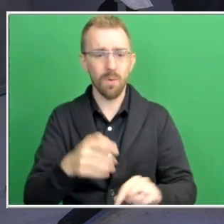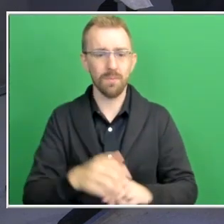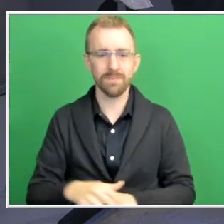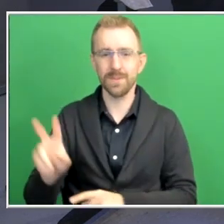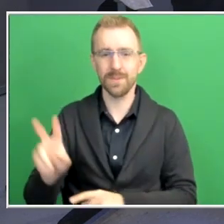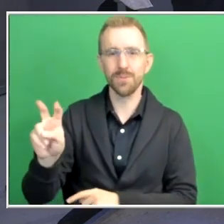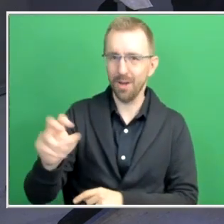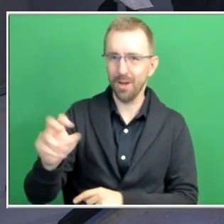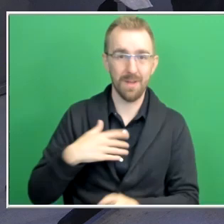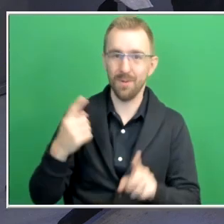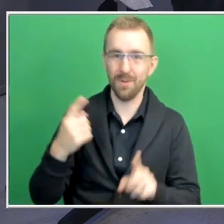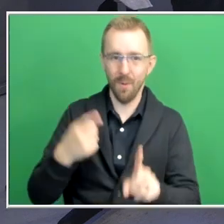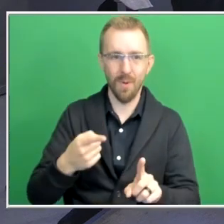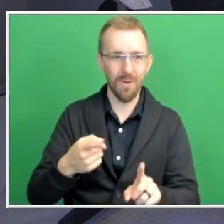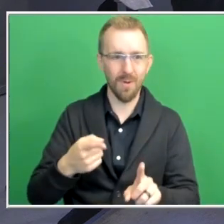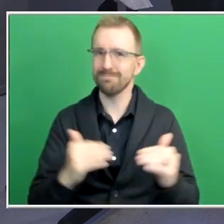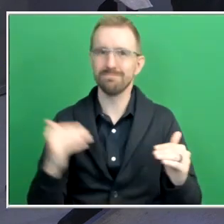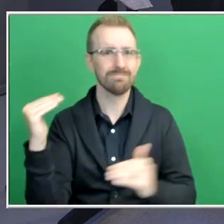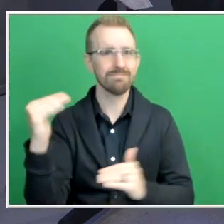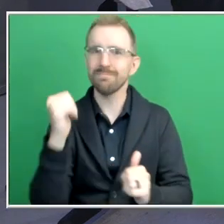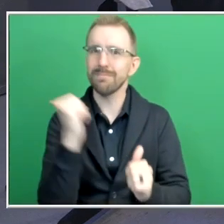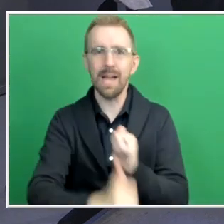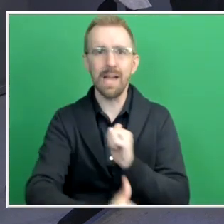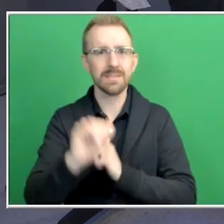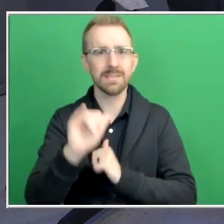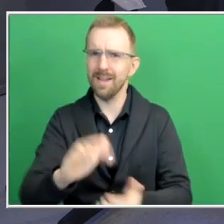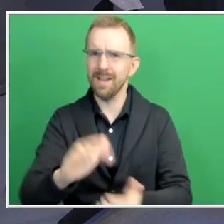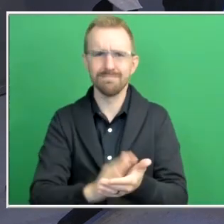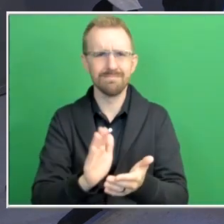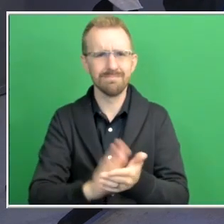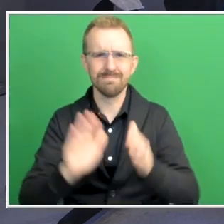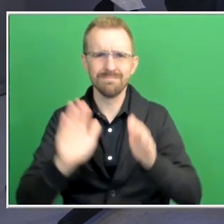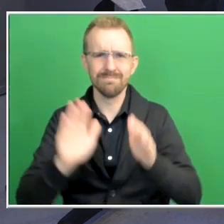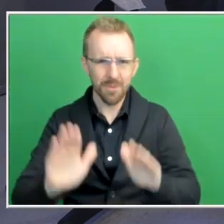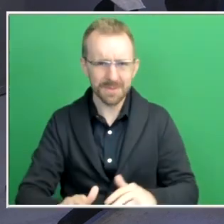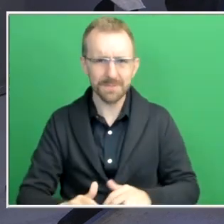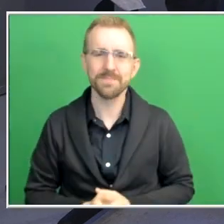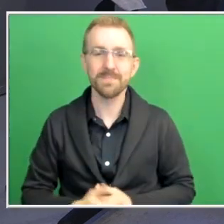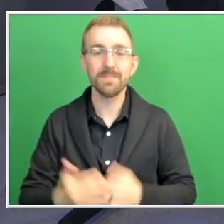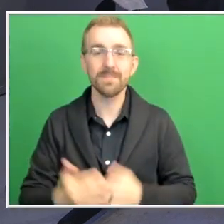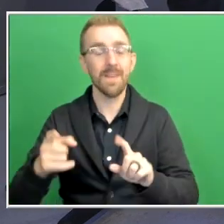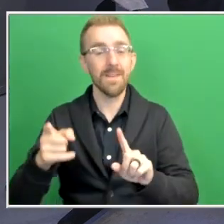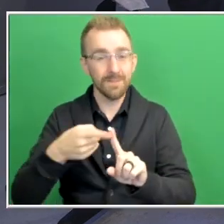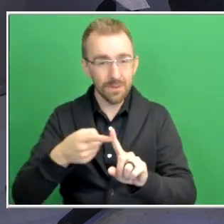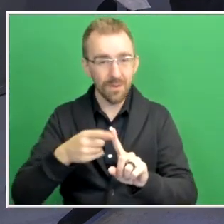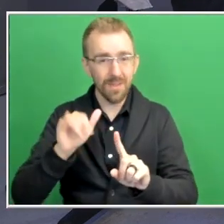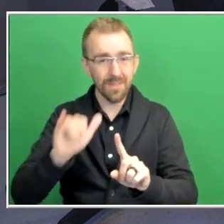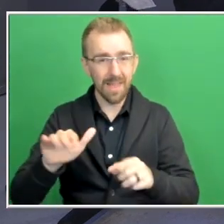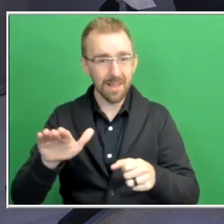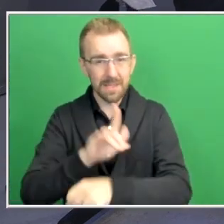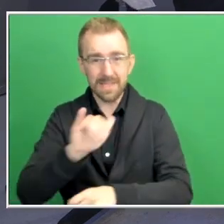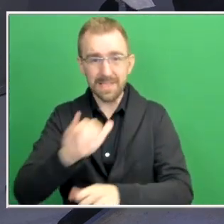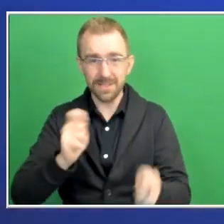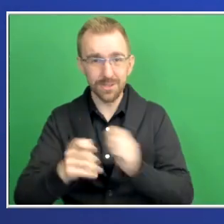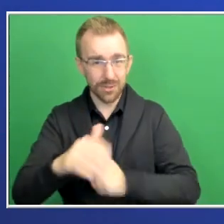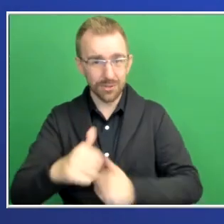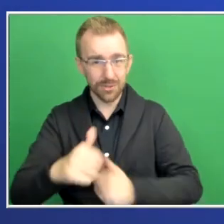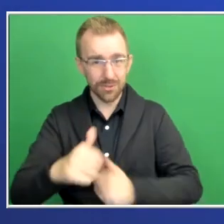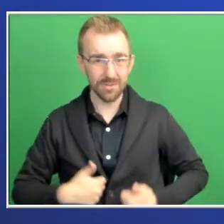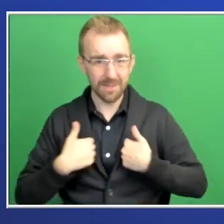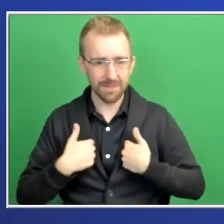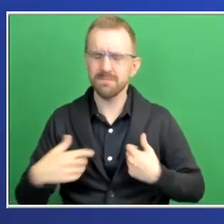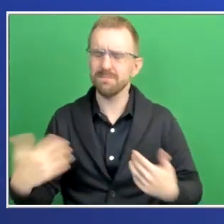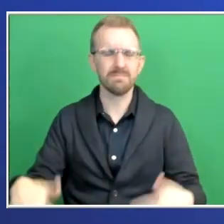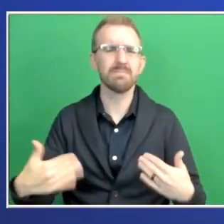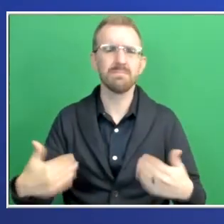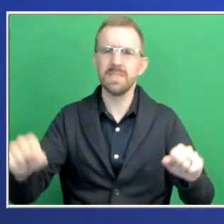so you're made at it. Goal. That's awesome. Now, first of all, has that completely changed your life? Tremendously. Talk to us